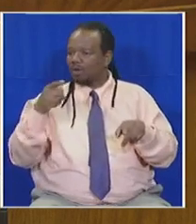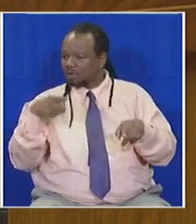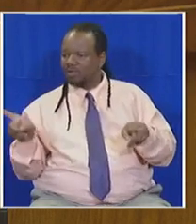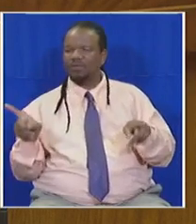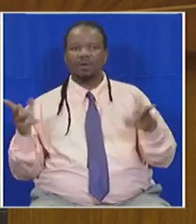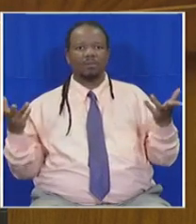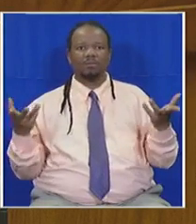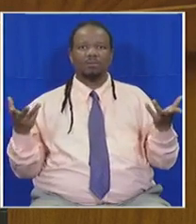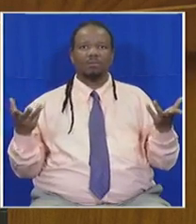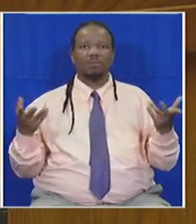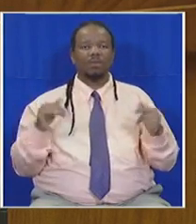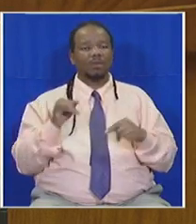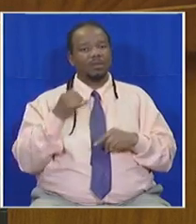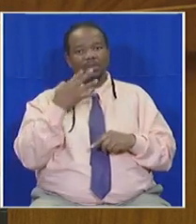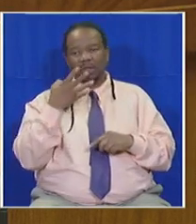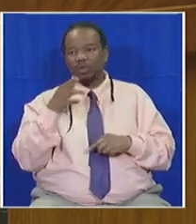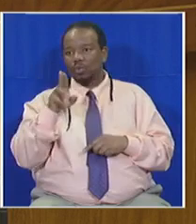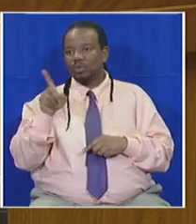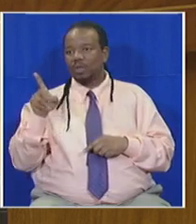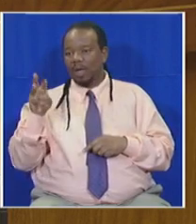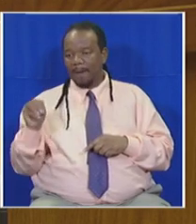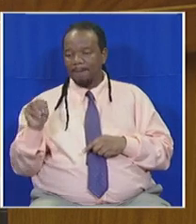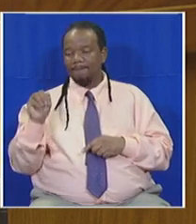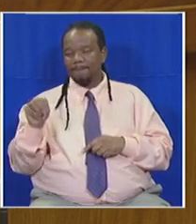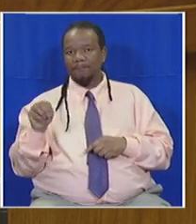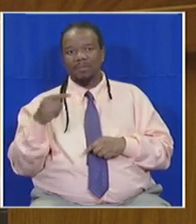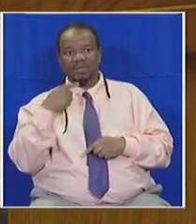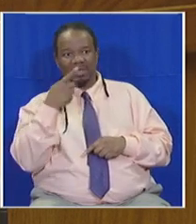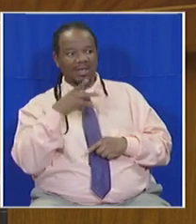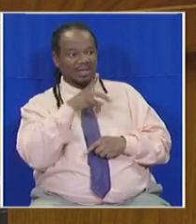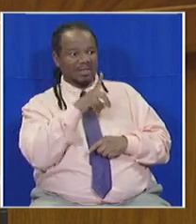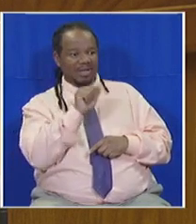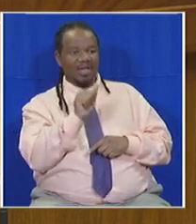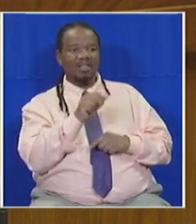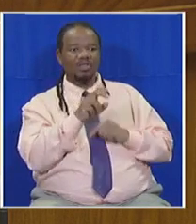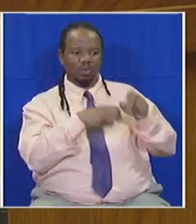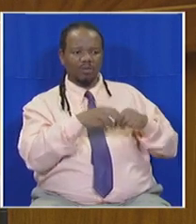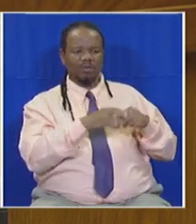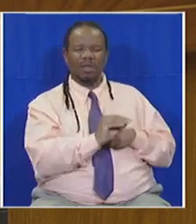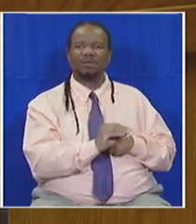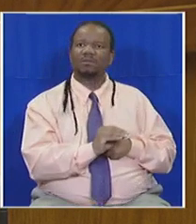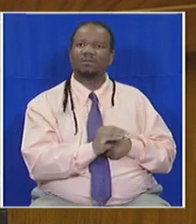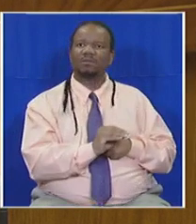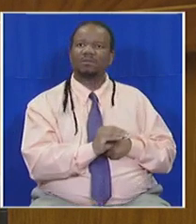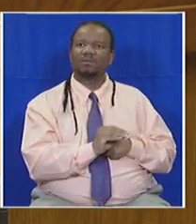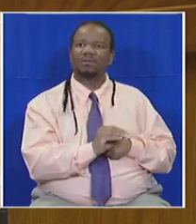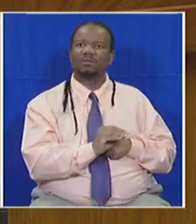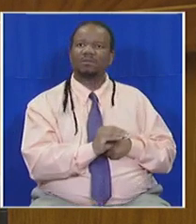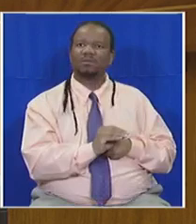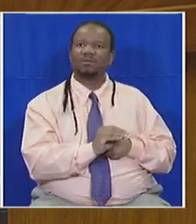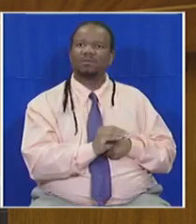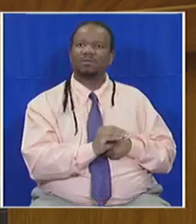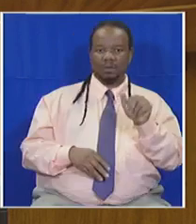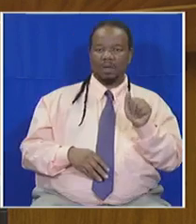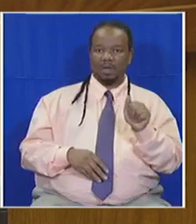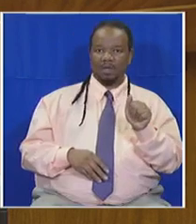Boban has accused the DA administration of corruption. Yes. The DA, on the other